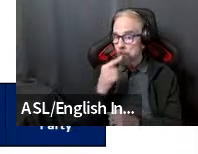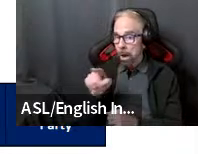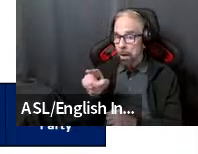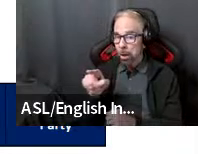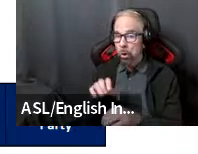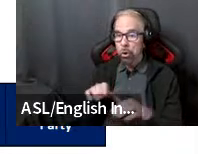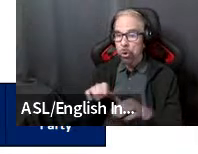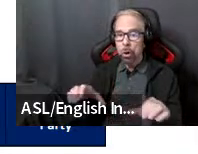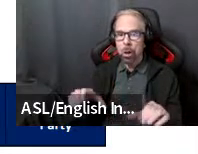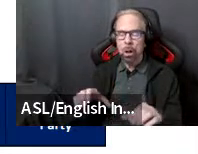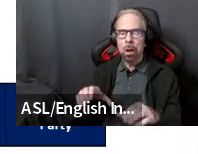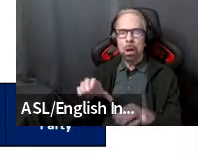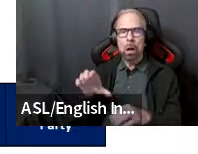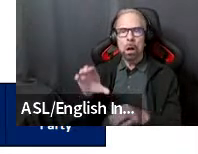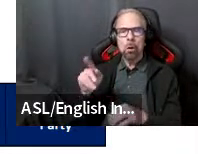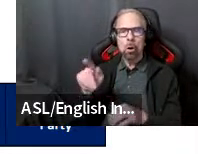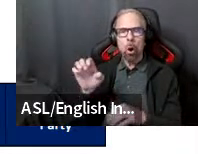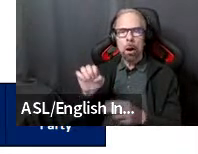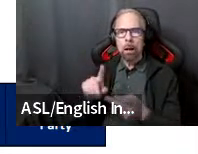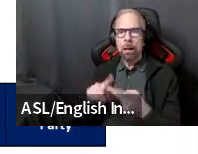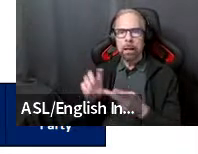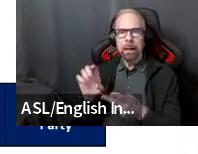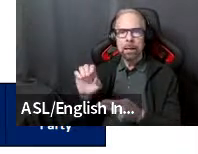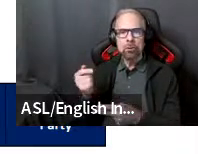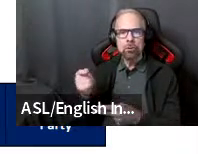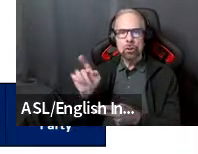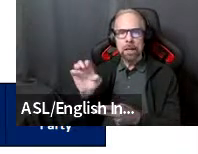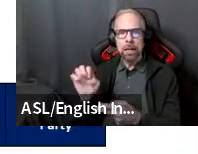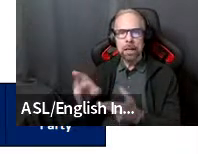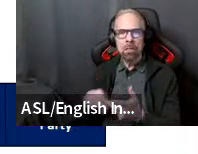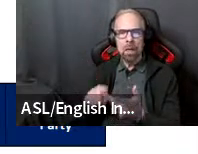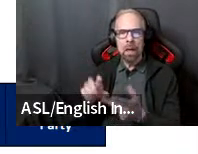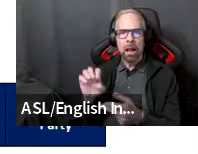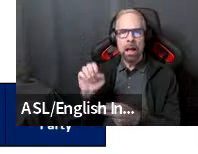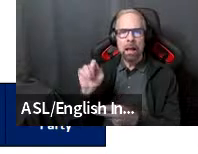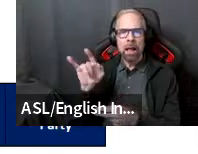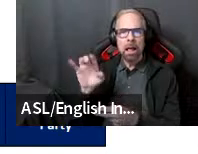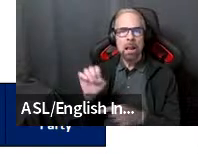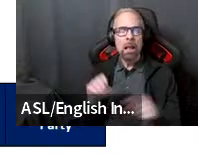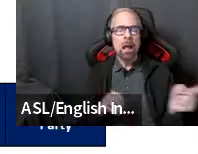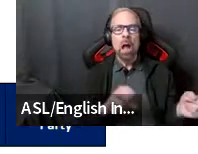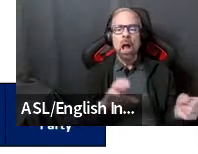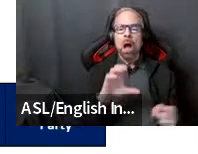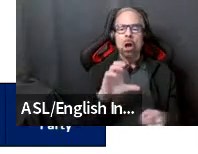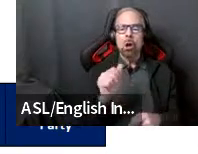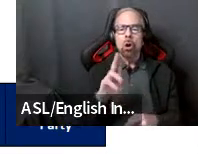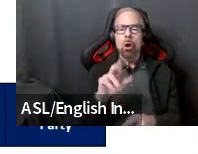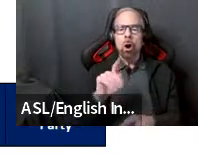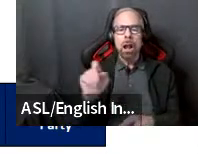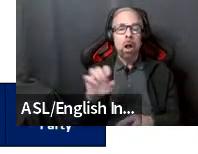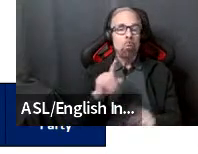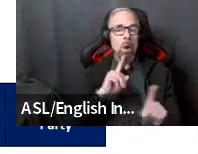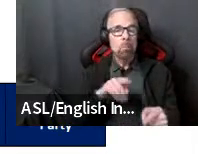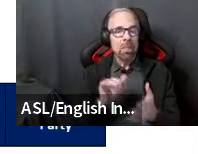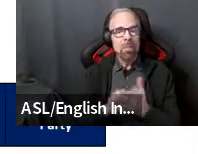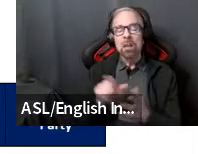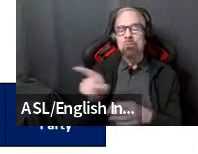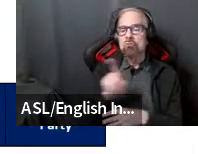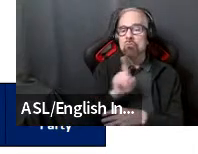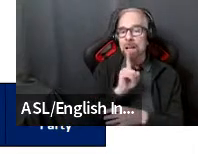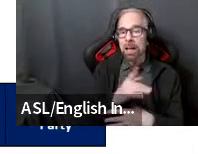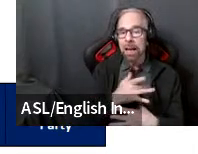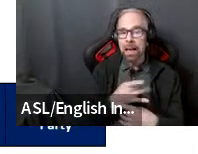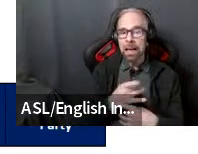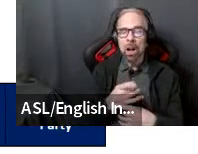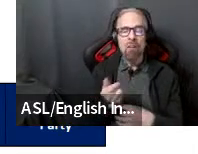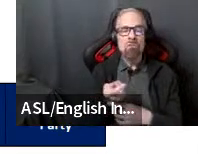Carly, Jamie, and then Farley? So Carly, just a little bit of a response to that. So this is an interesting, like, there's a